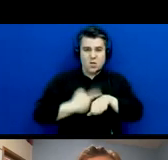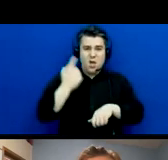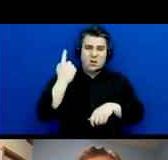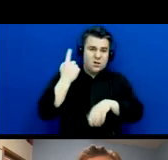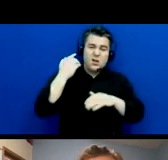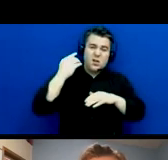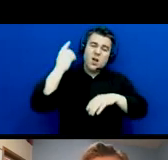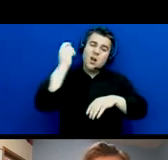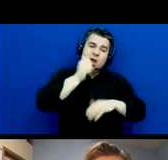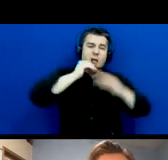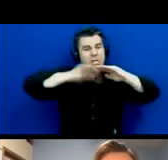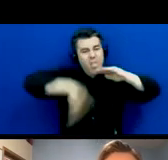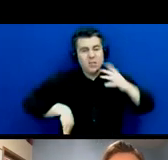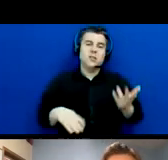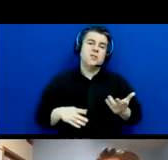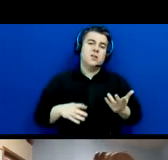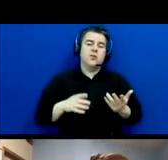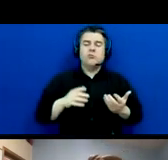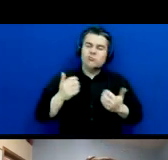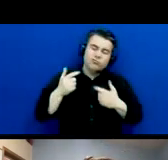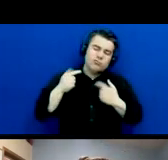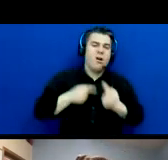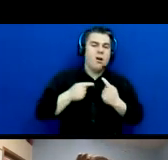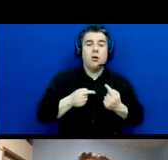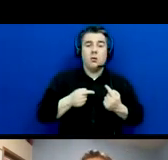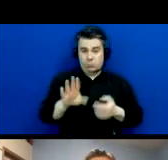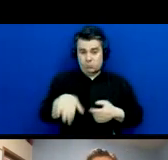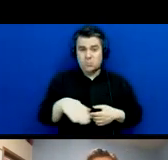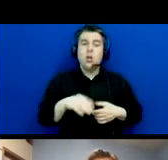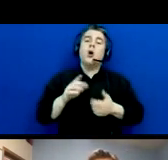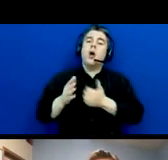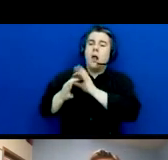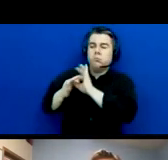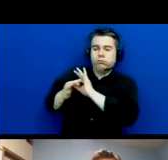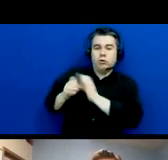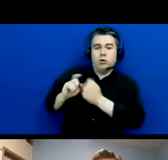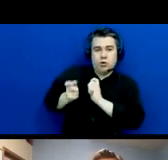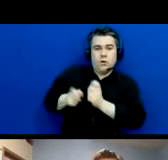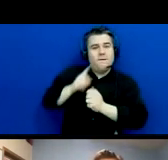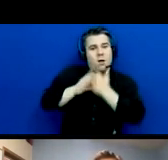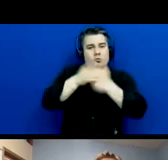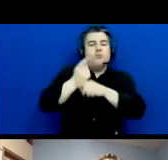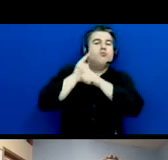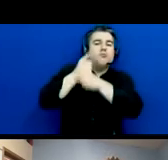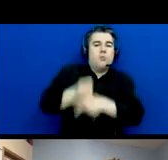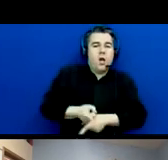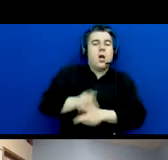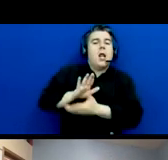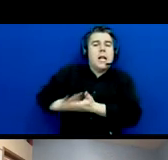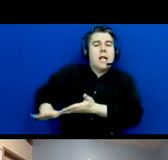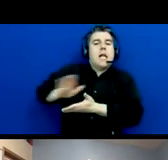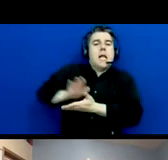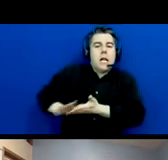and forth and having trouble, work together with your sponsor to adjust your supplements to where you are regularly getting rid of wastes